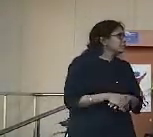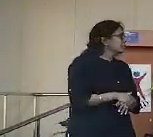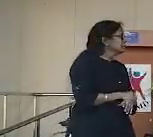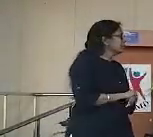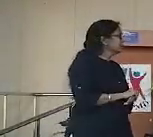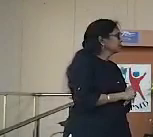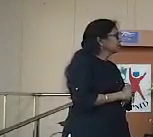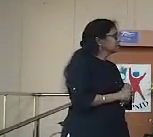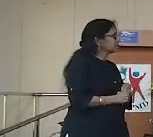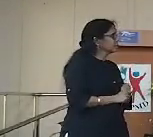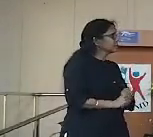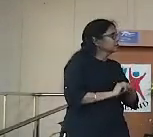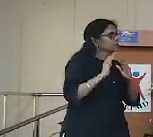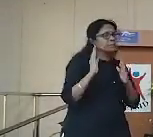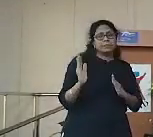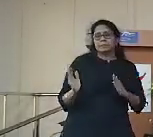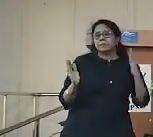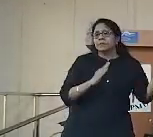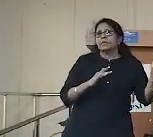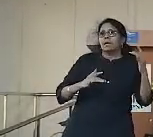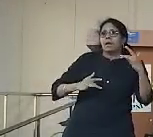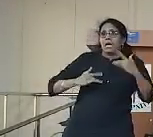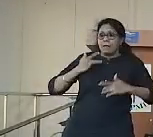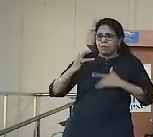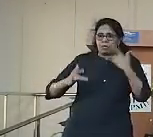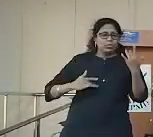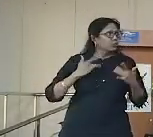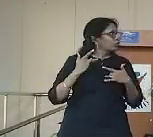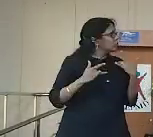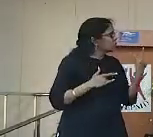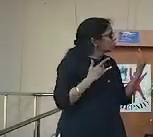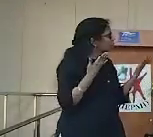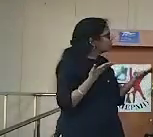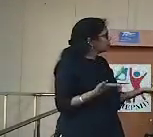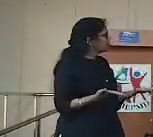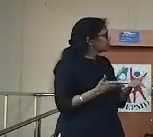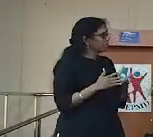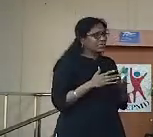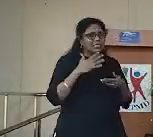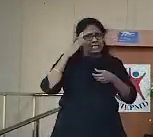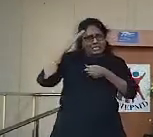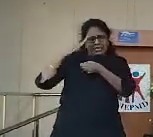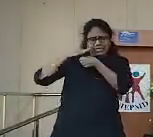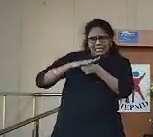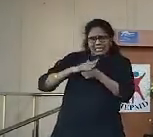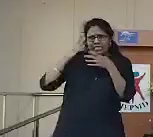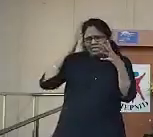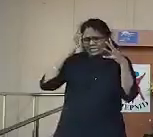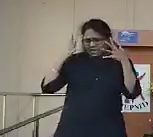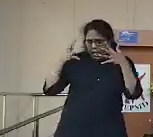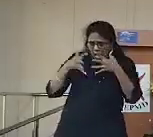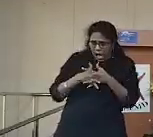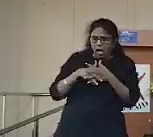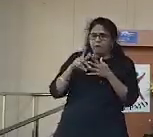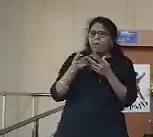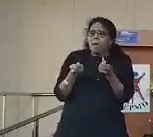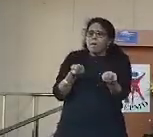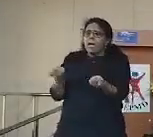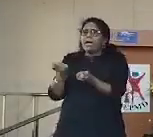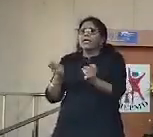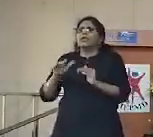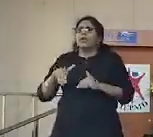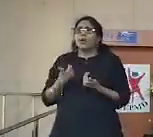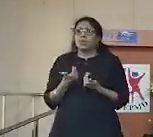Then managing emotional stress. See, caregiving stress is very much there. It's